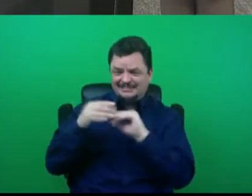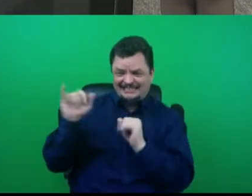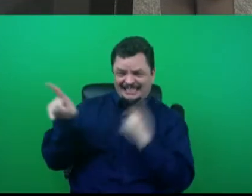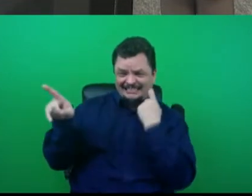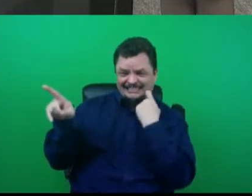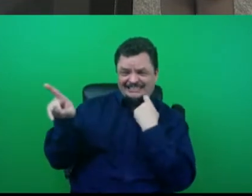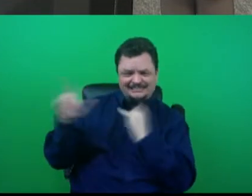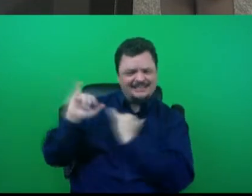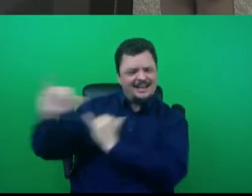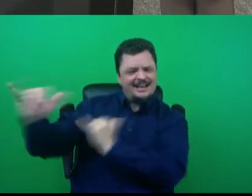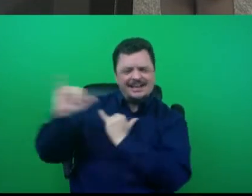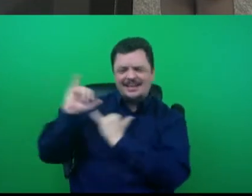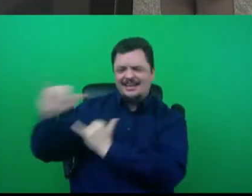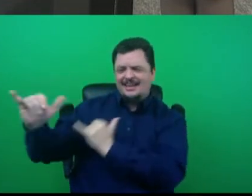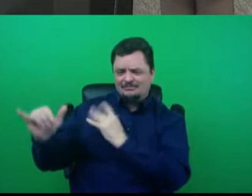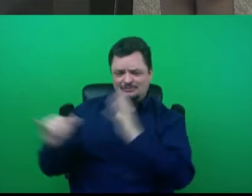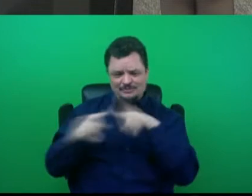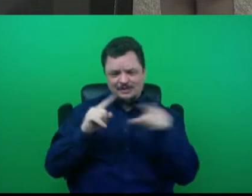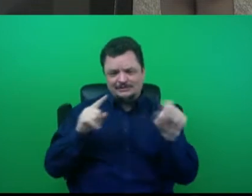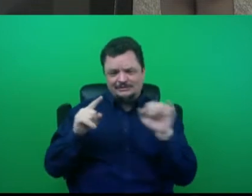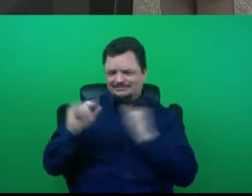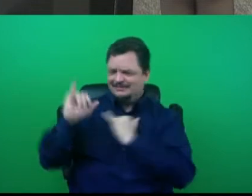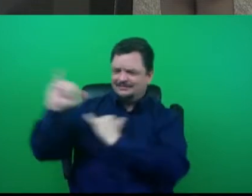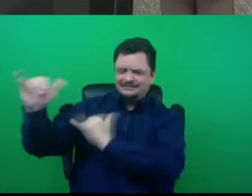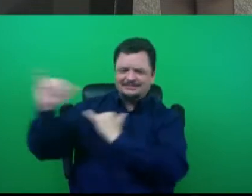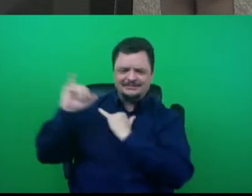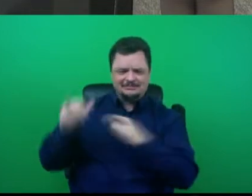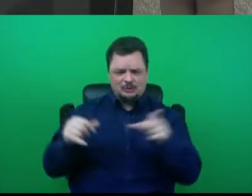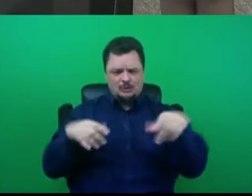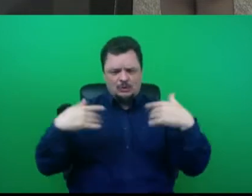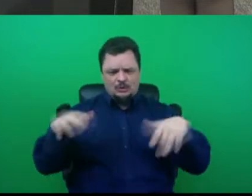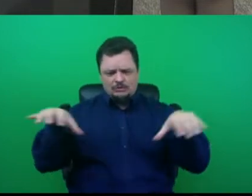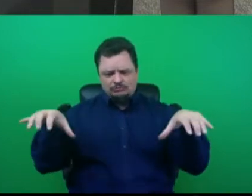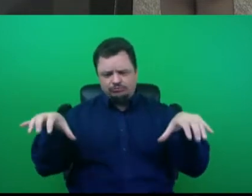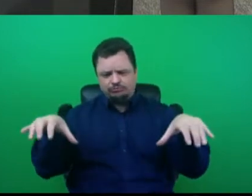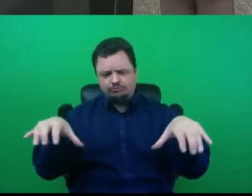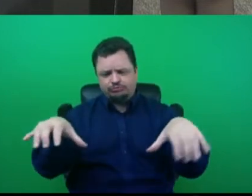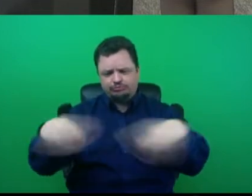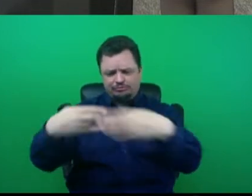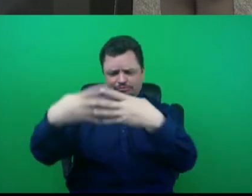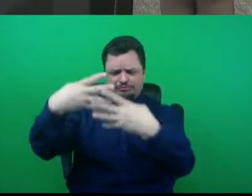list of accomplishments, and you have such a